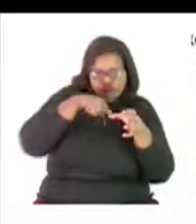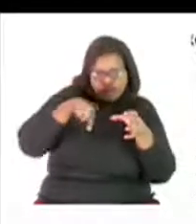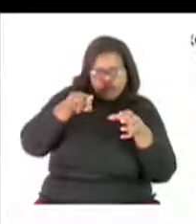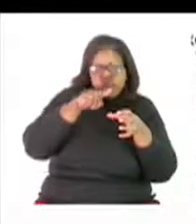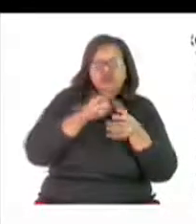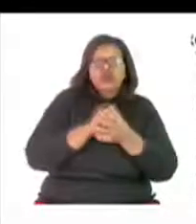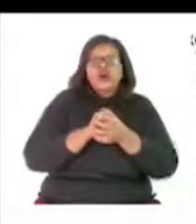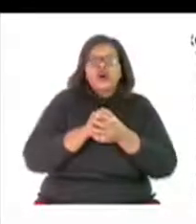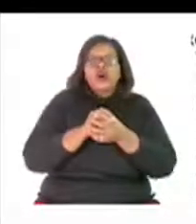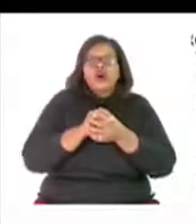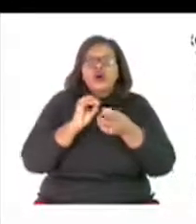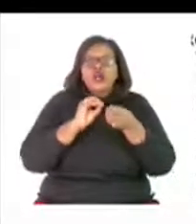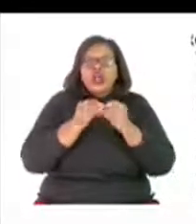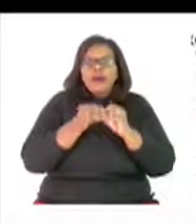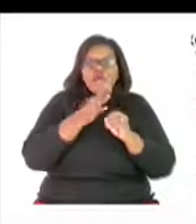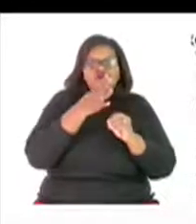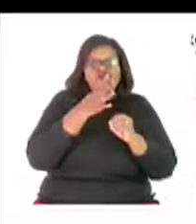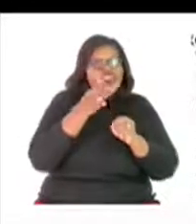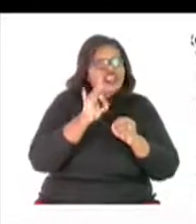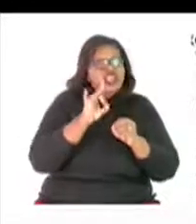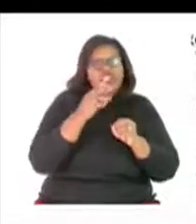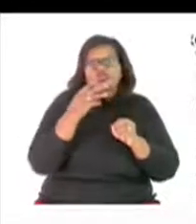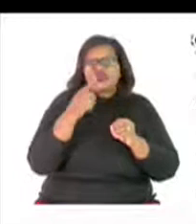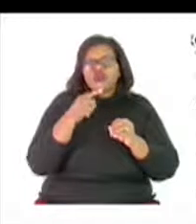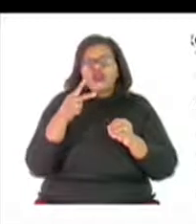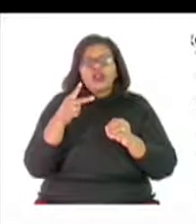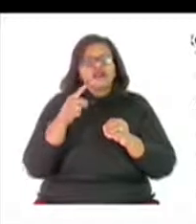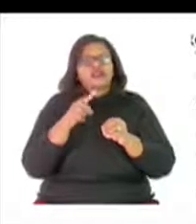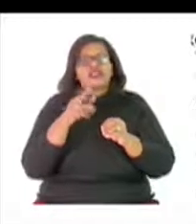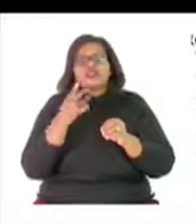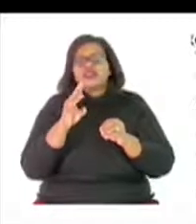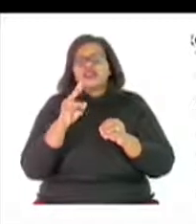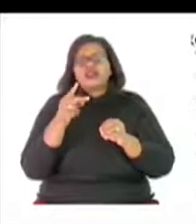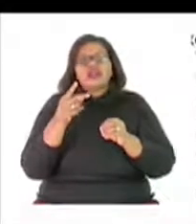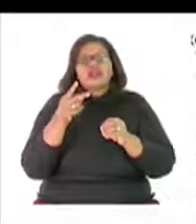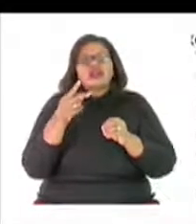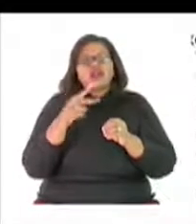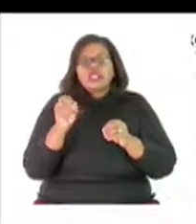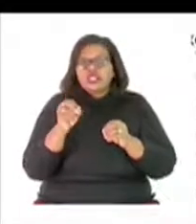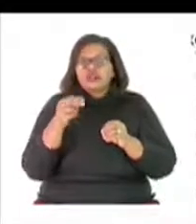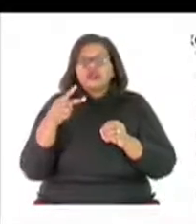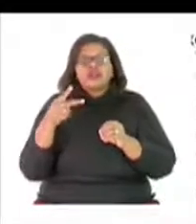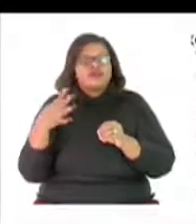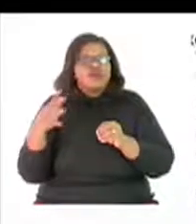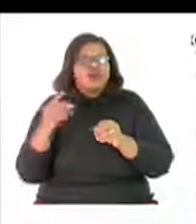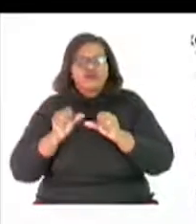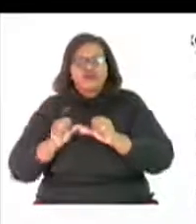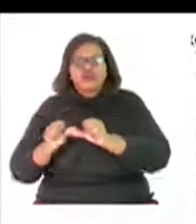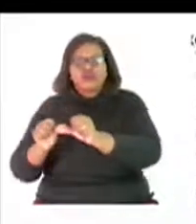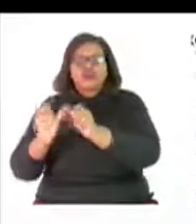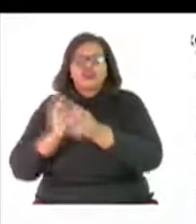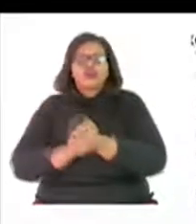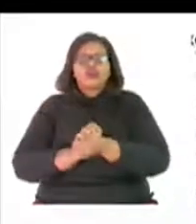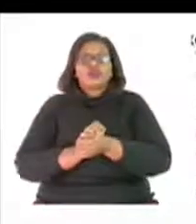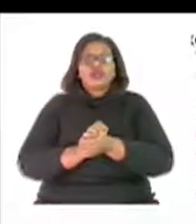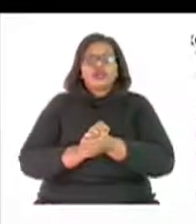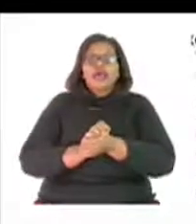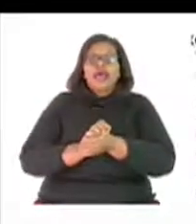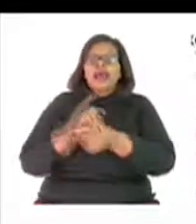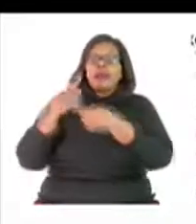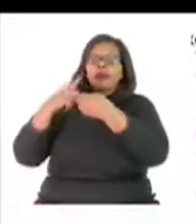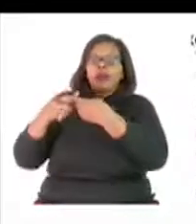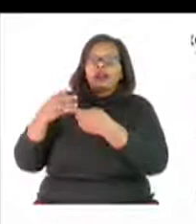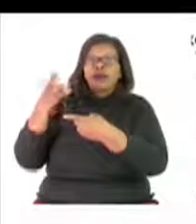of numbers 4, 8, 12, 16, 20, 24, and it continues. And the multiples of